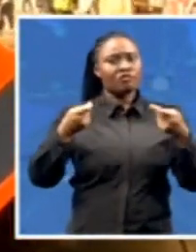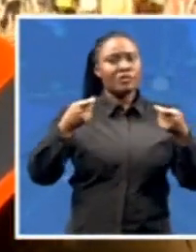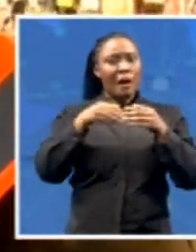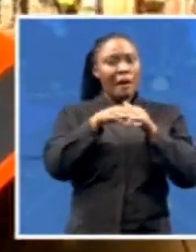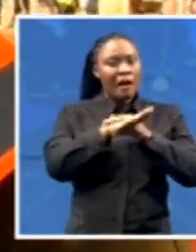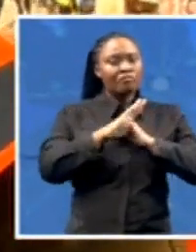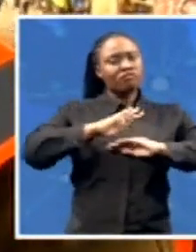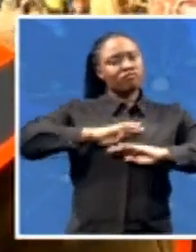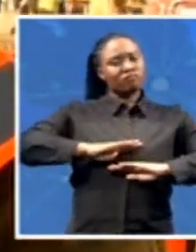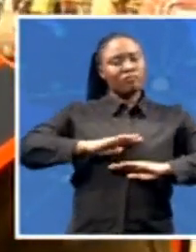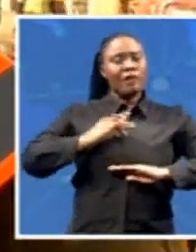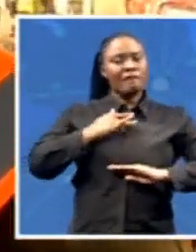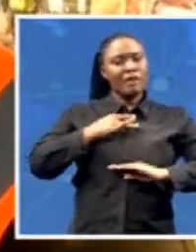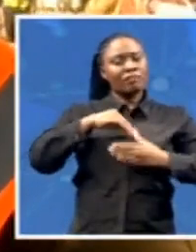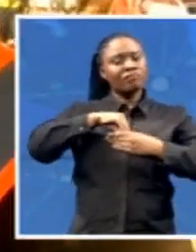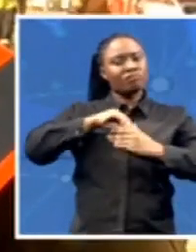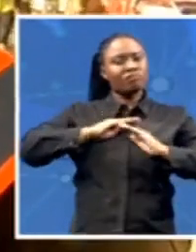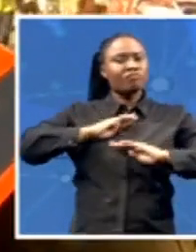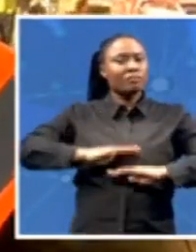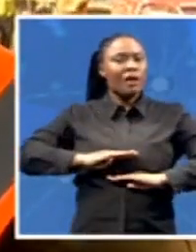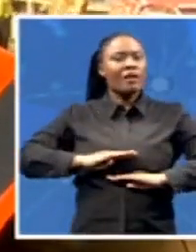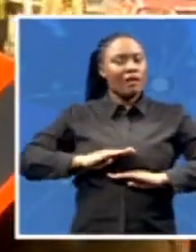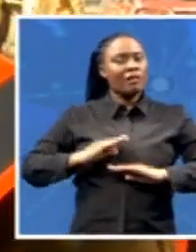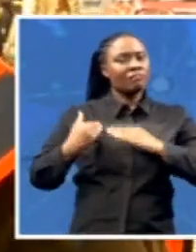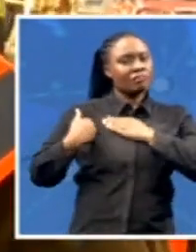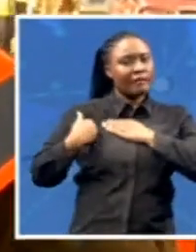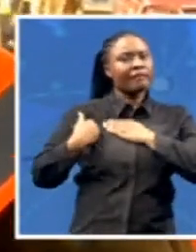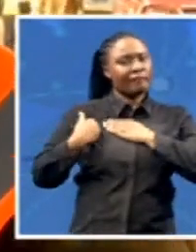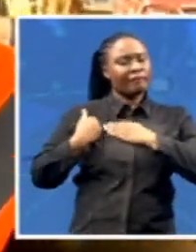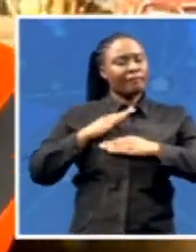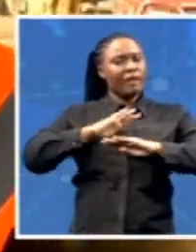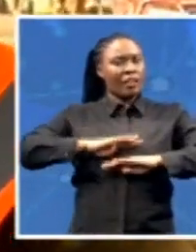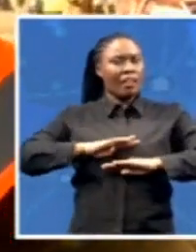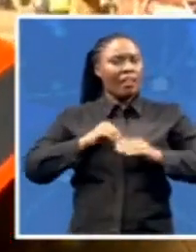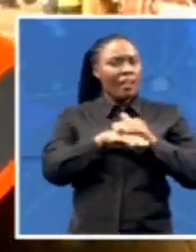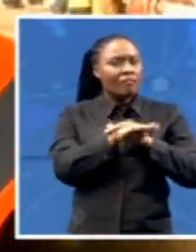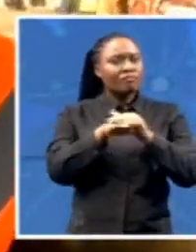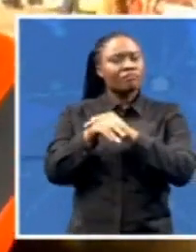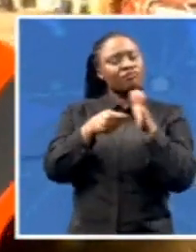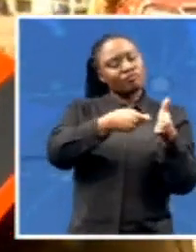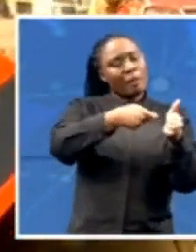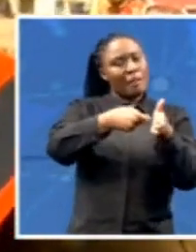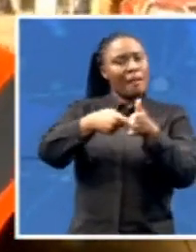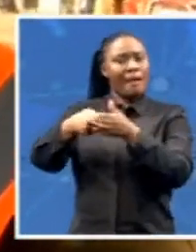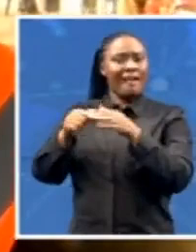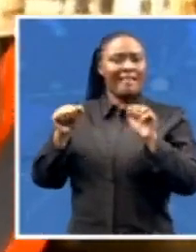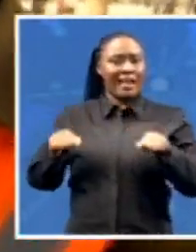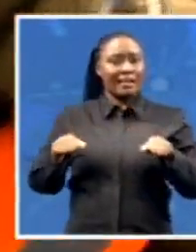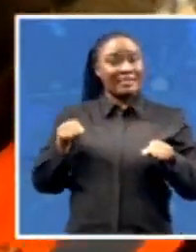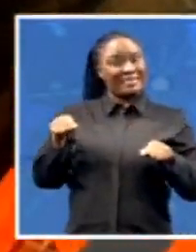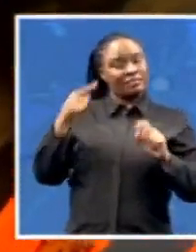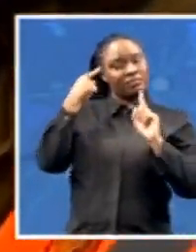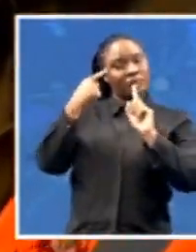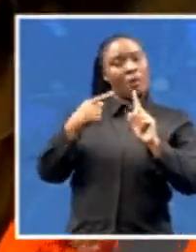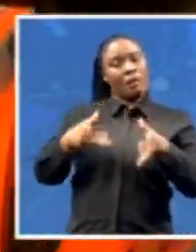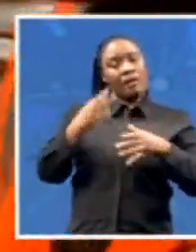come to an environment which is free and friendly and conducive for even children to come here. Now that's what we want to do in Mahikeng. Thank you very much, Mayor,